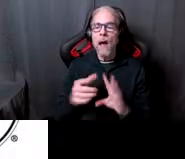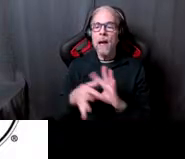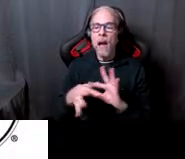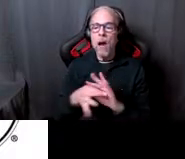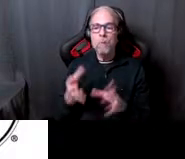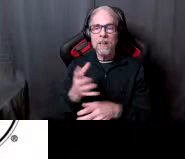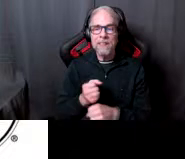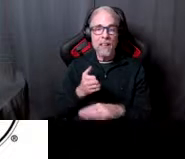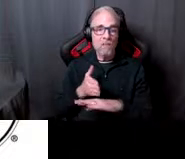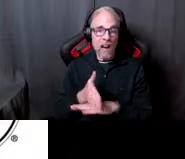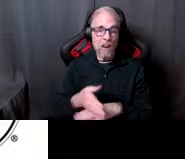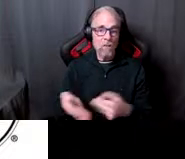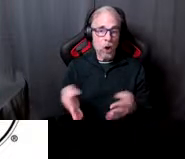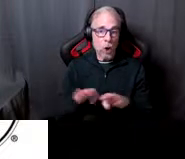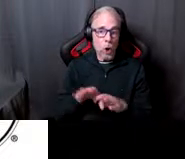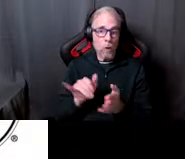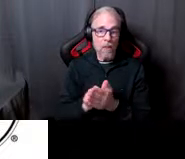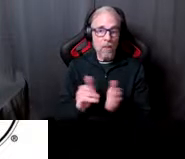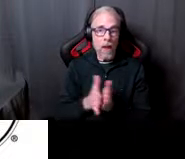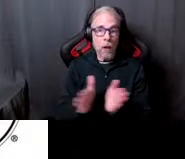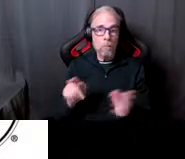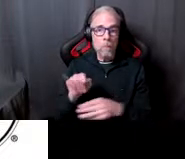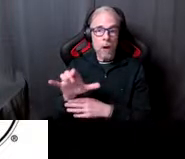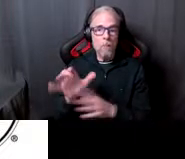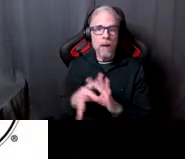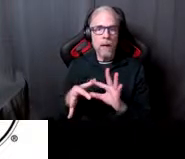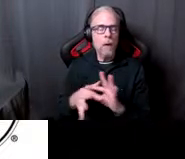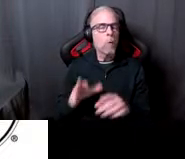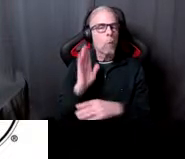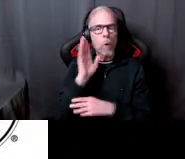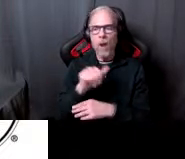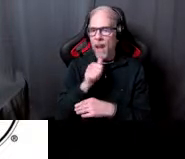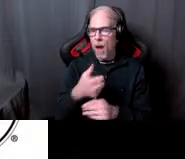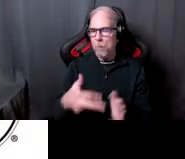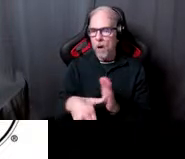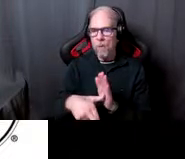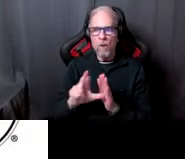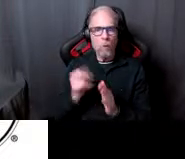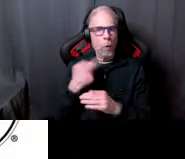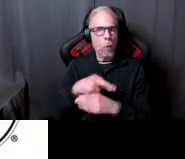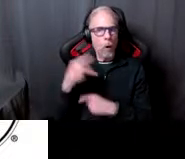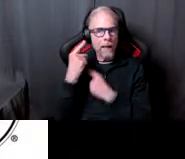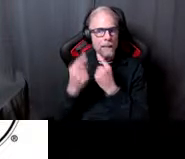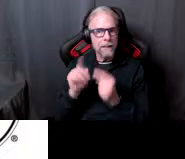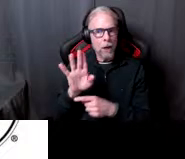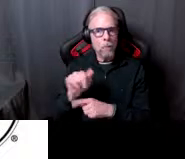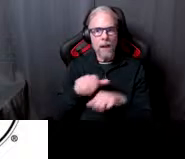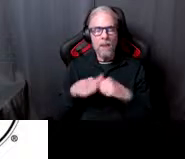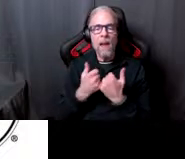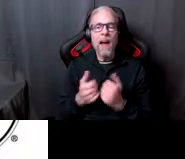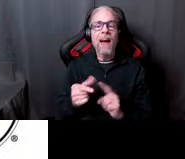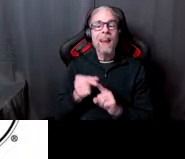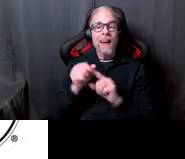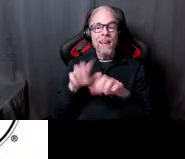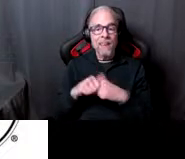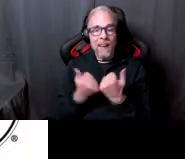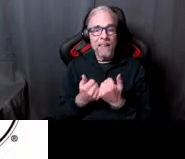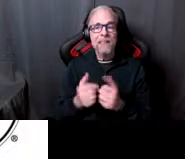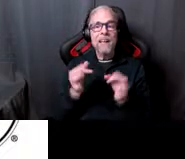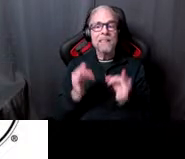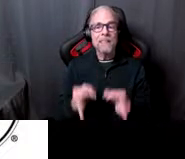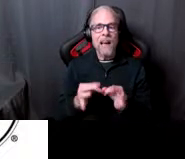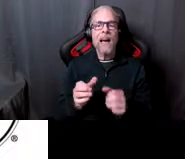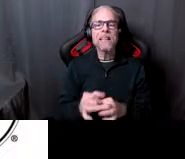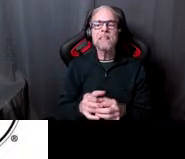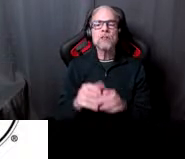the close of the public comment period will not be reviewed or considered by the agency unless the agency decides to extend the